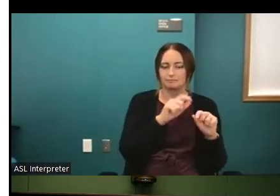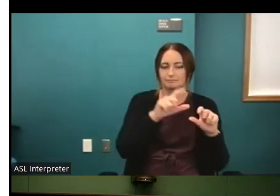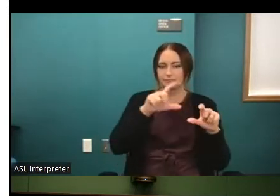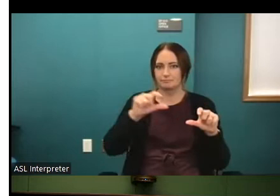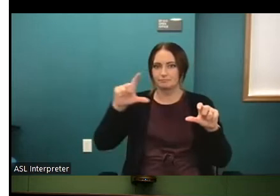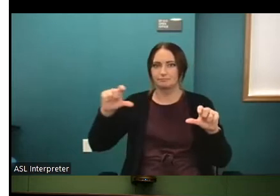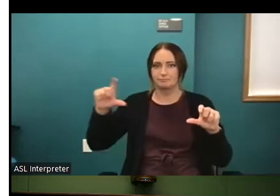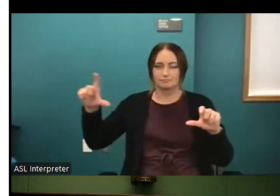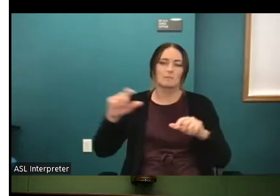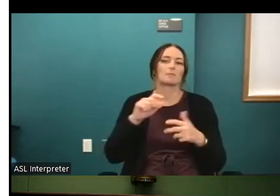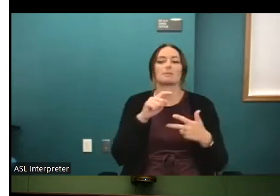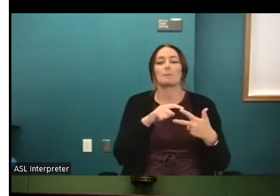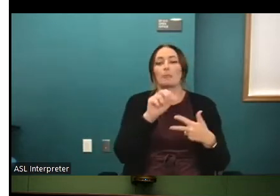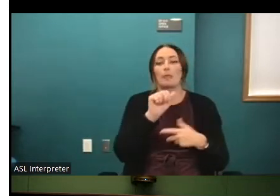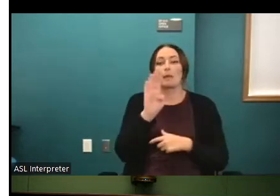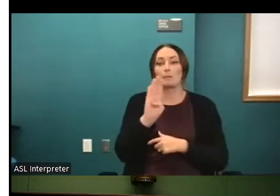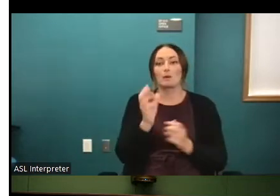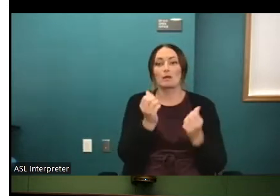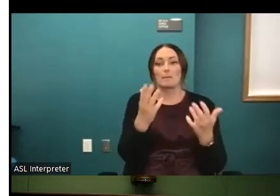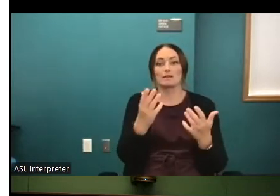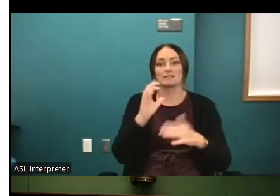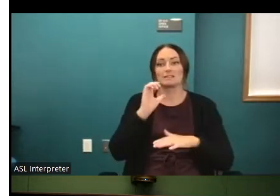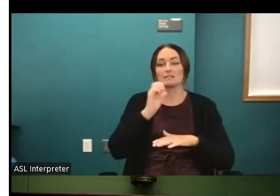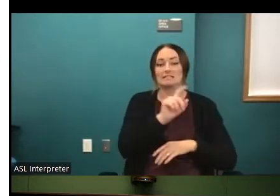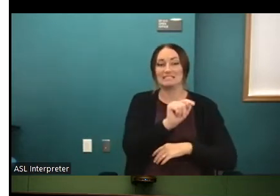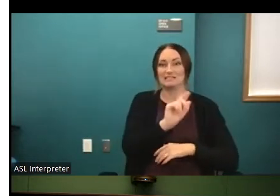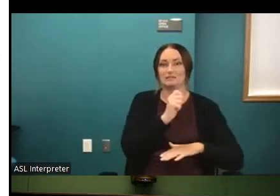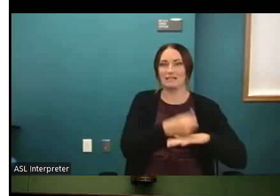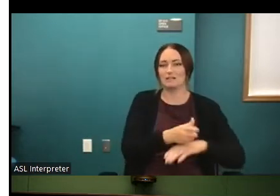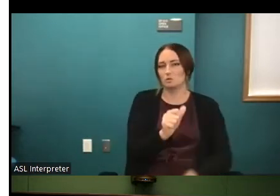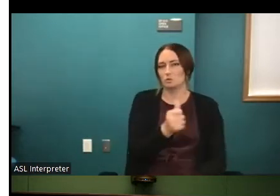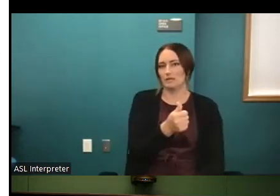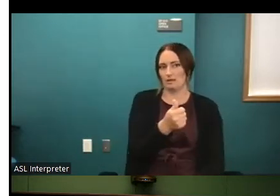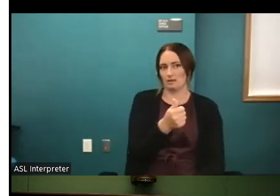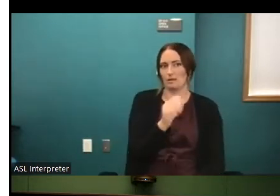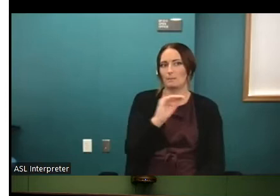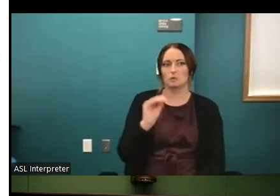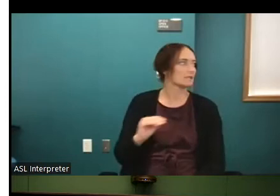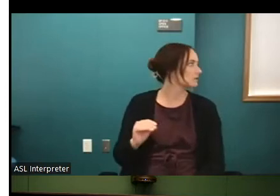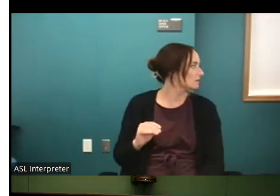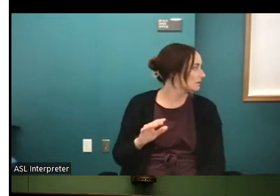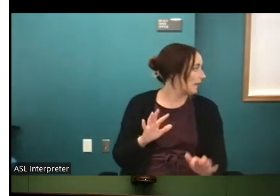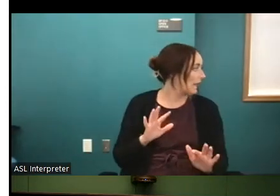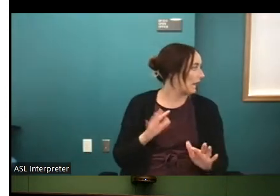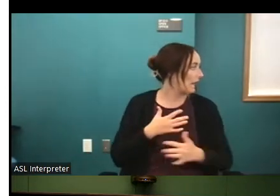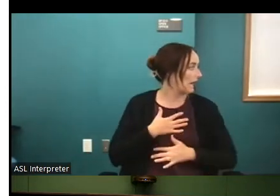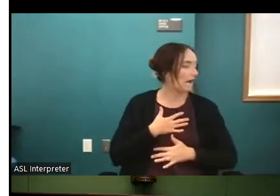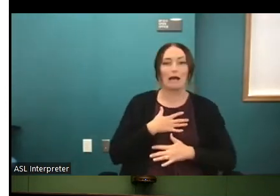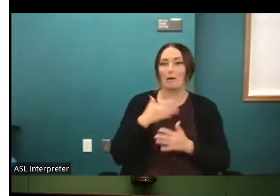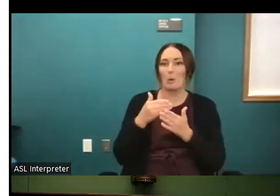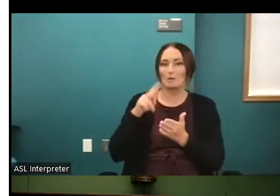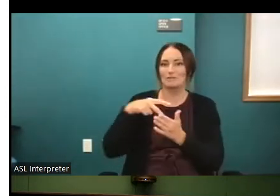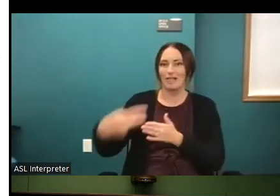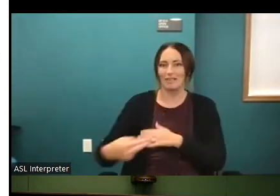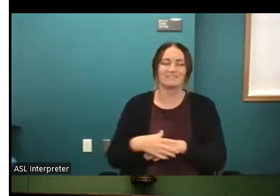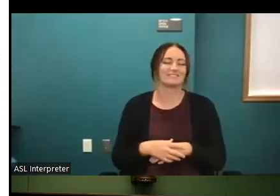AB recommends that T's set to 10% of your M levels. Whoops, oh my gosh, sorry. don't die.